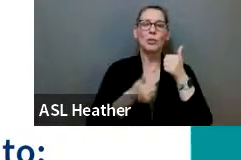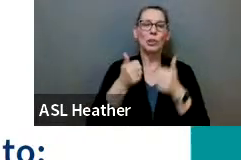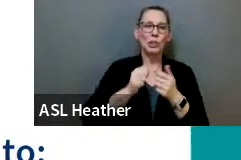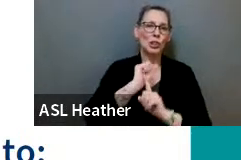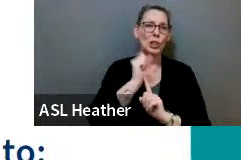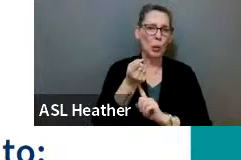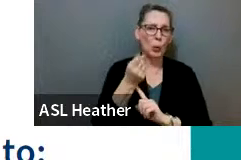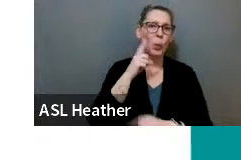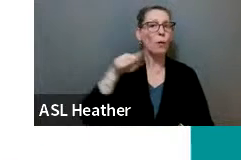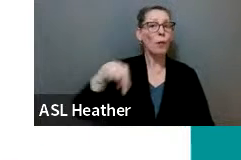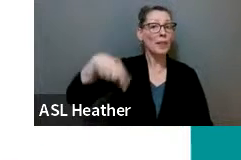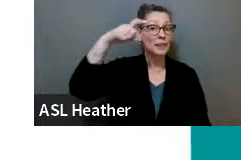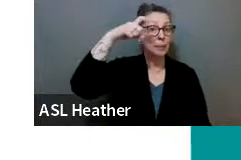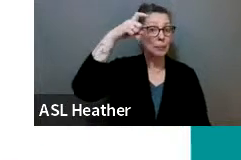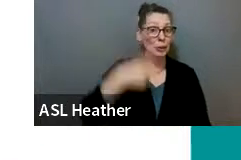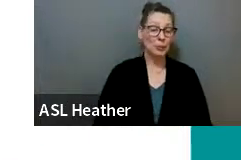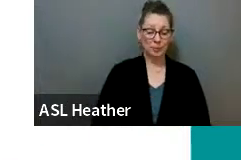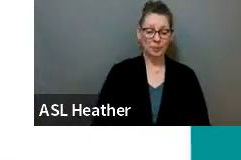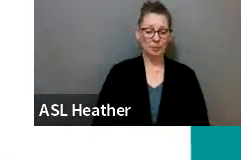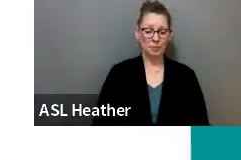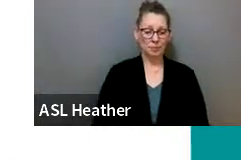slide.